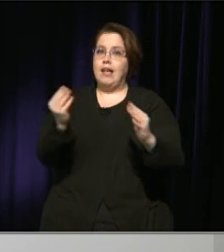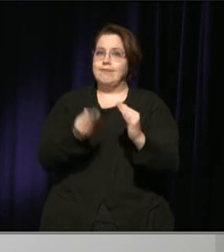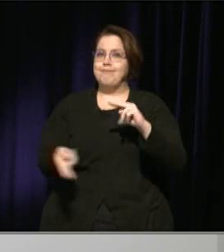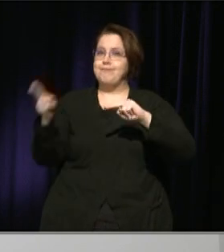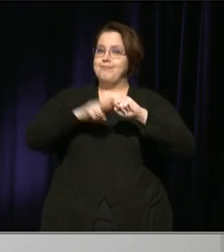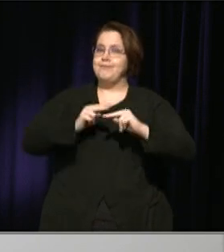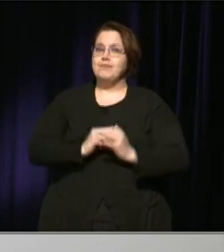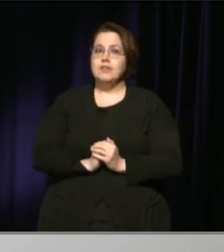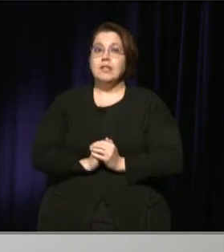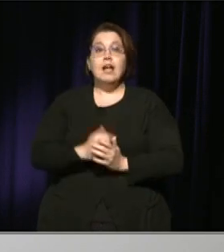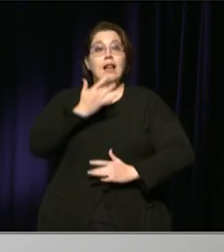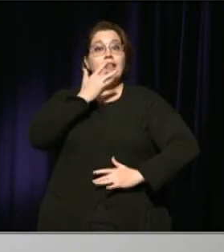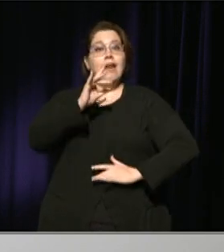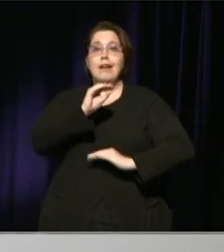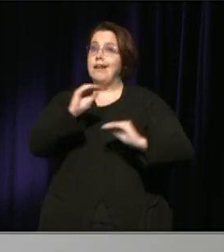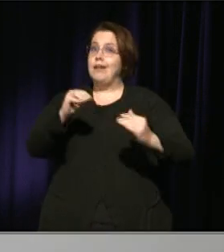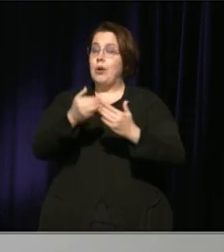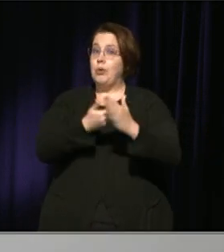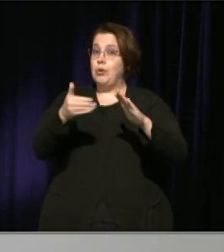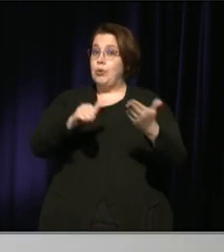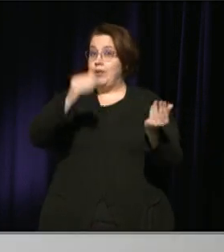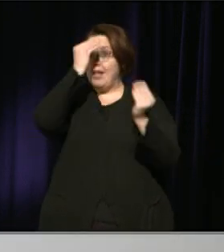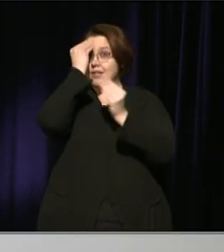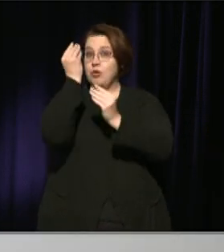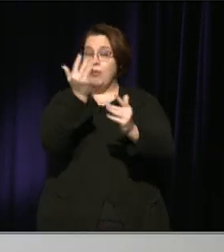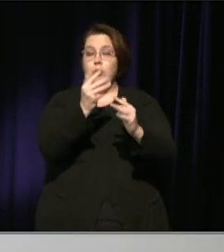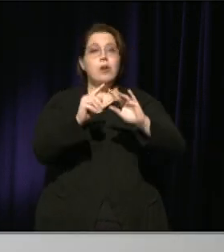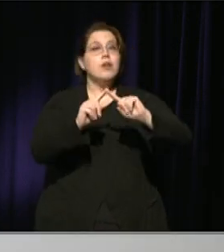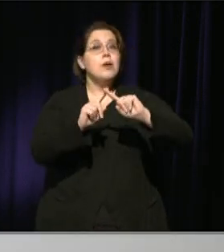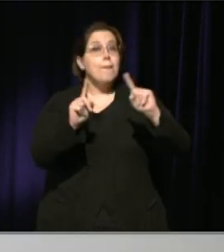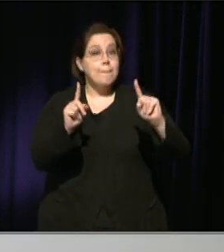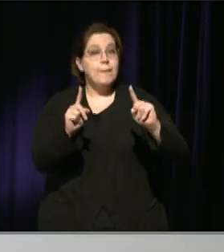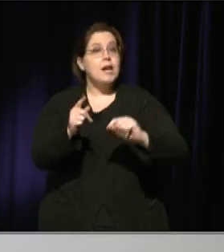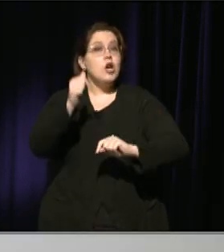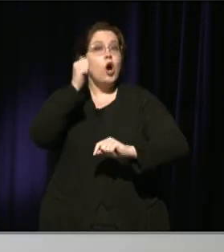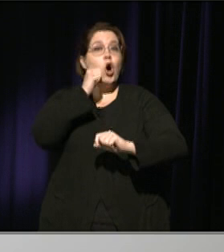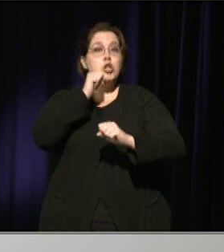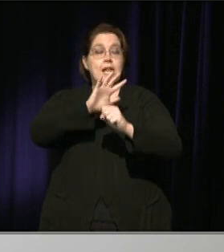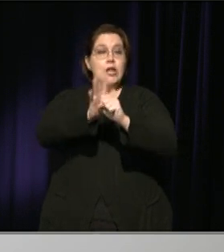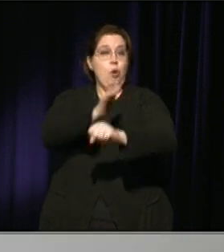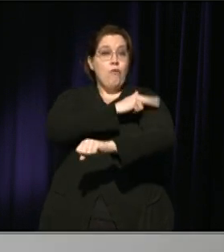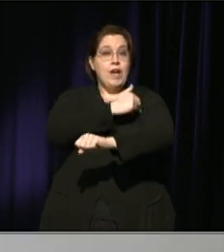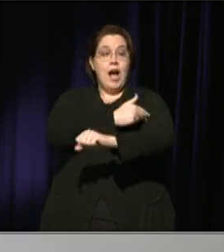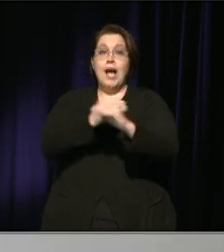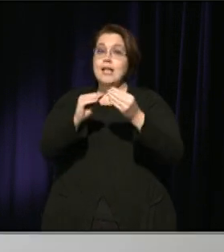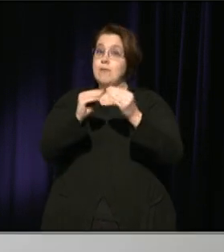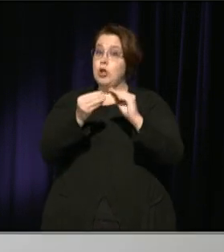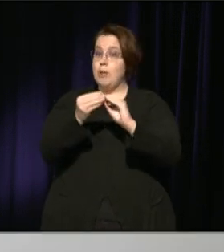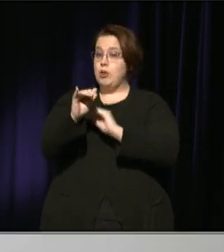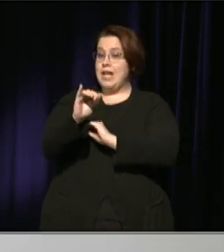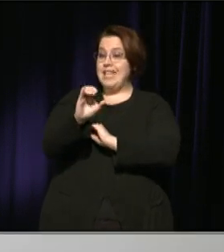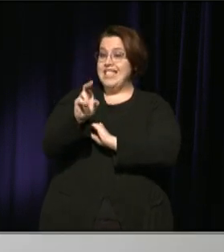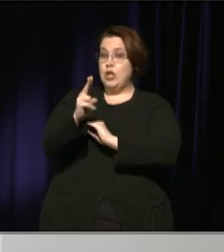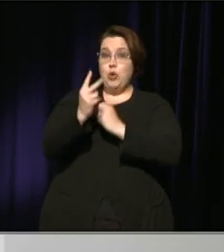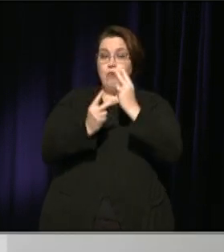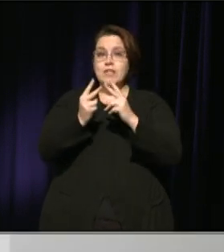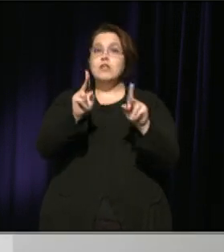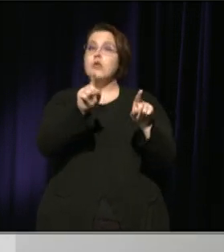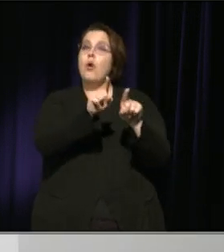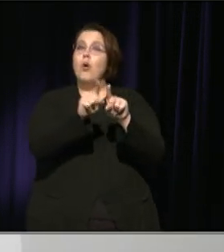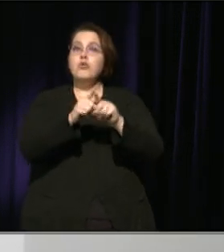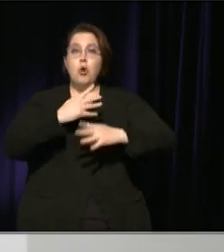community. Fortunately, there are no new deaths to report tonight. However, our daily COVID hospitalizations, ICU visits, and